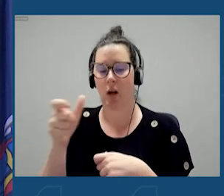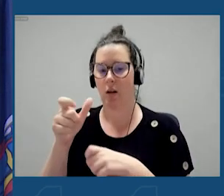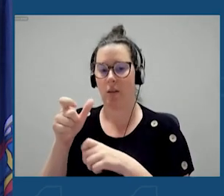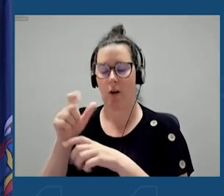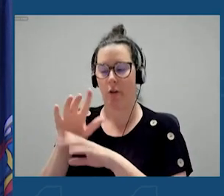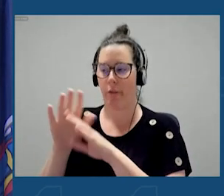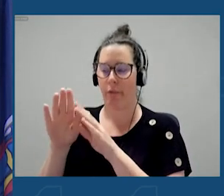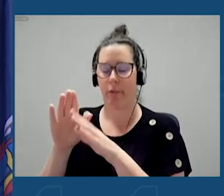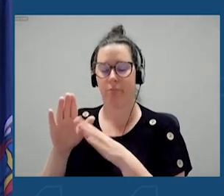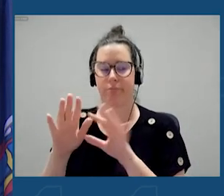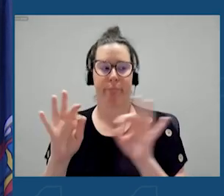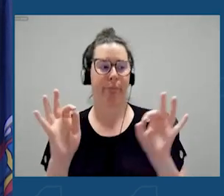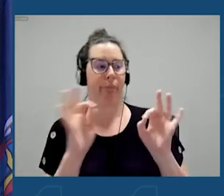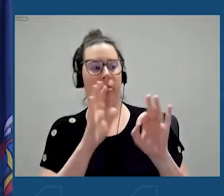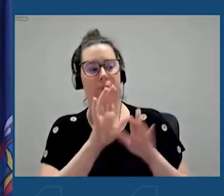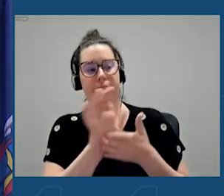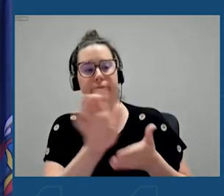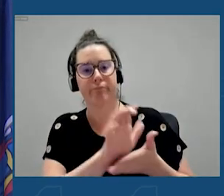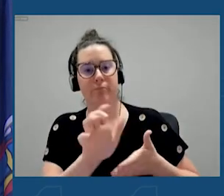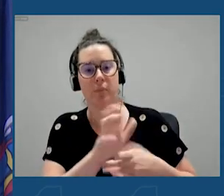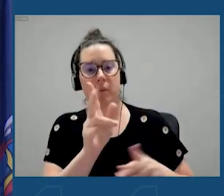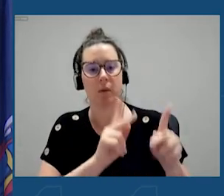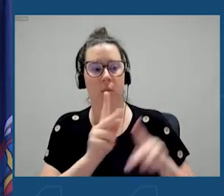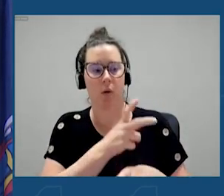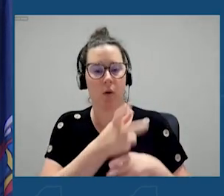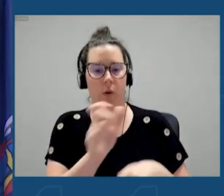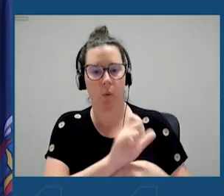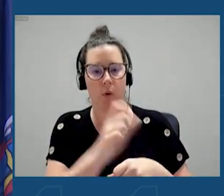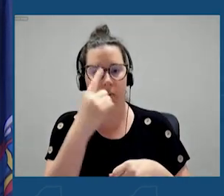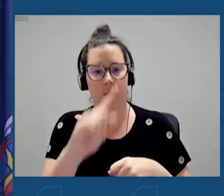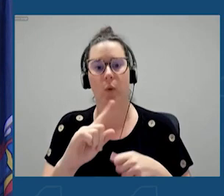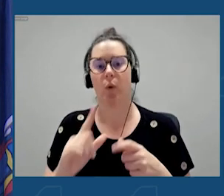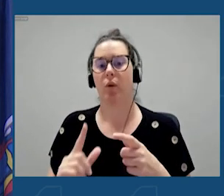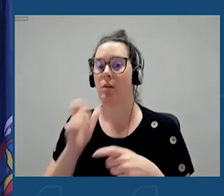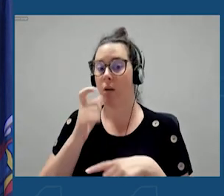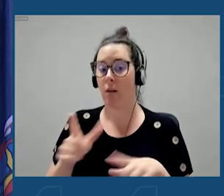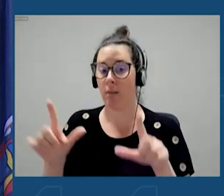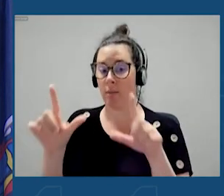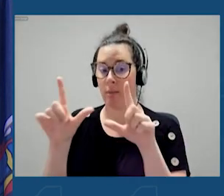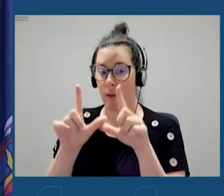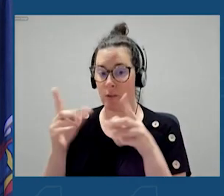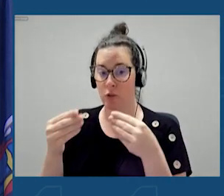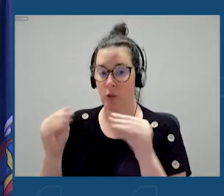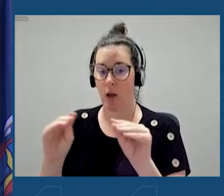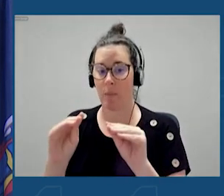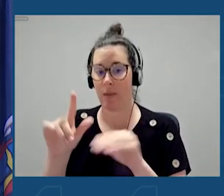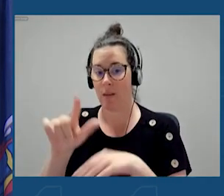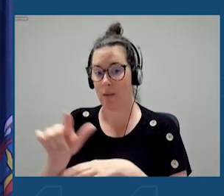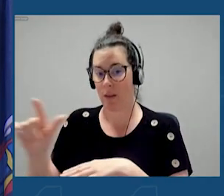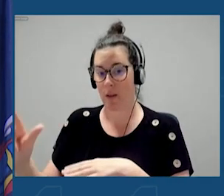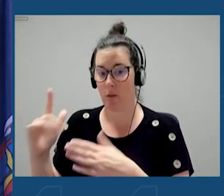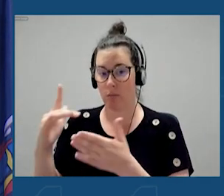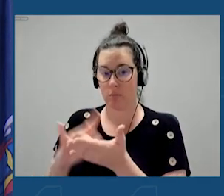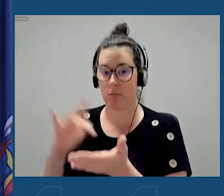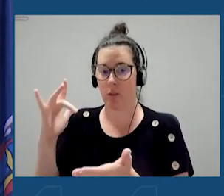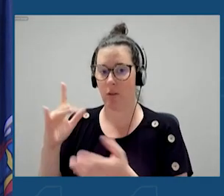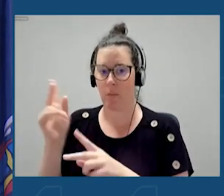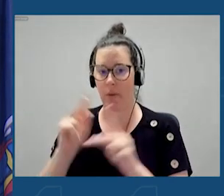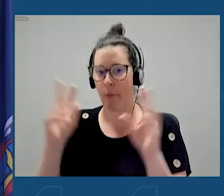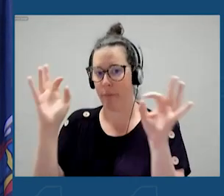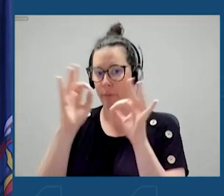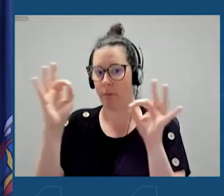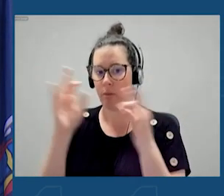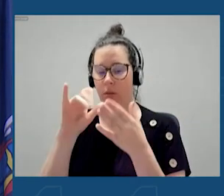collectively fought for. Unlicensed shops and the landlords that leads to them are taking advantage of the public's lack of awareness by allowing